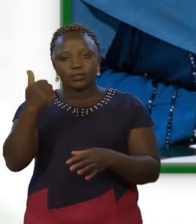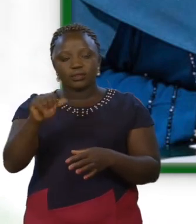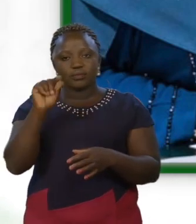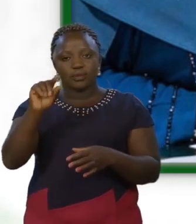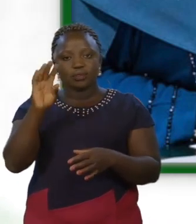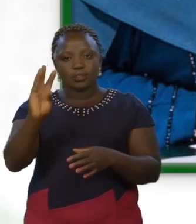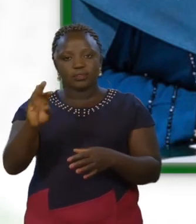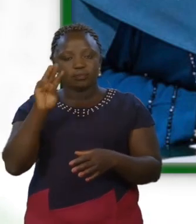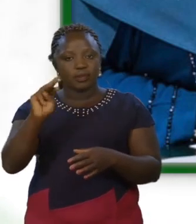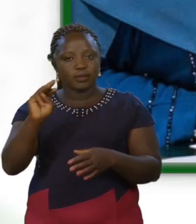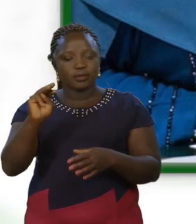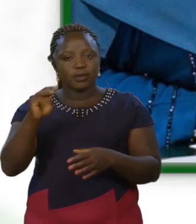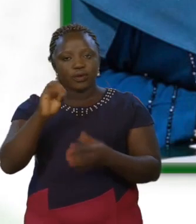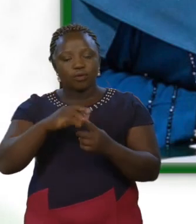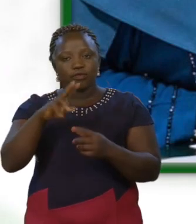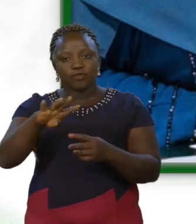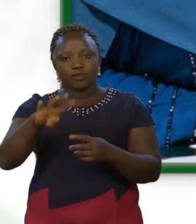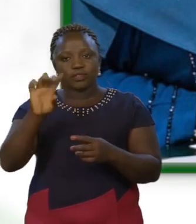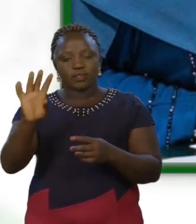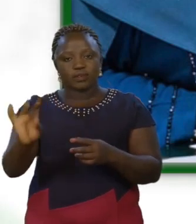810.6 million naira or